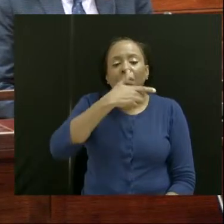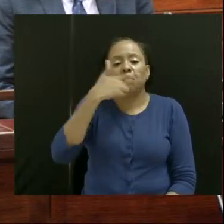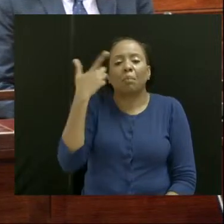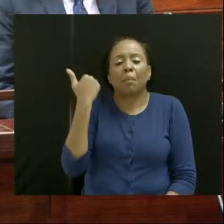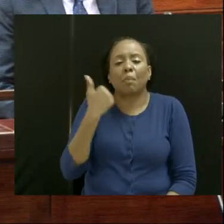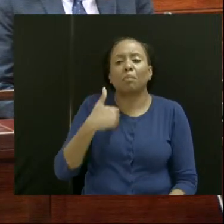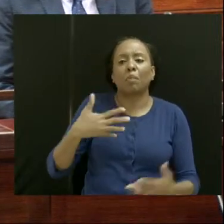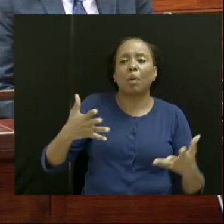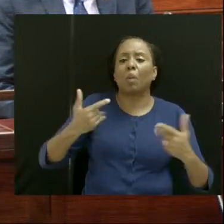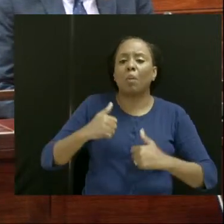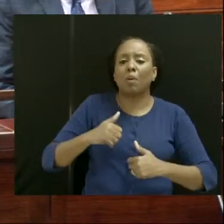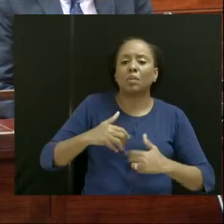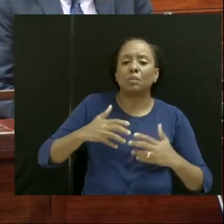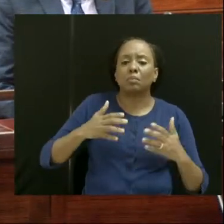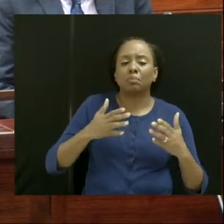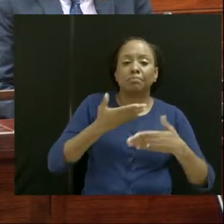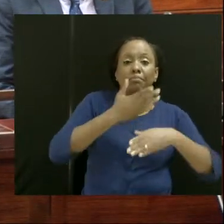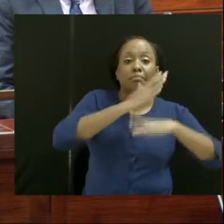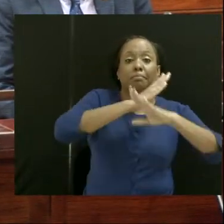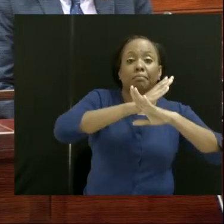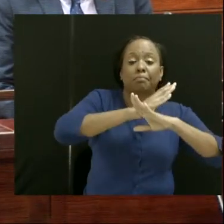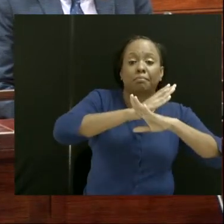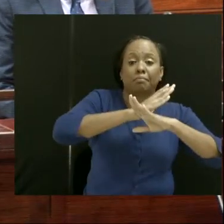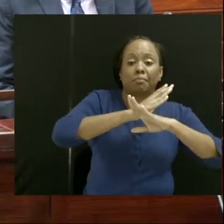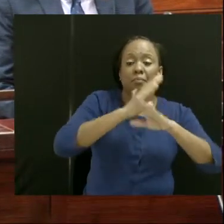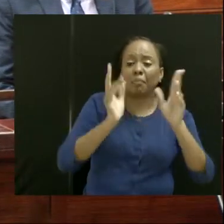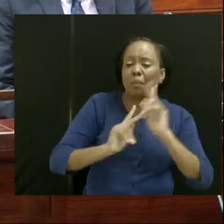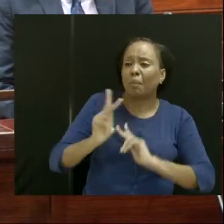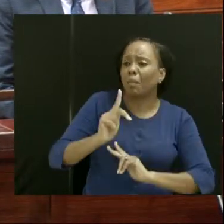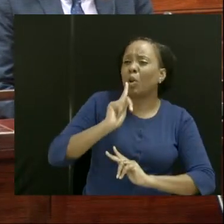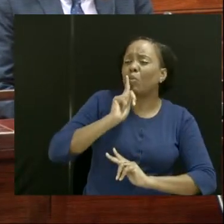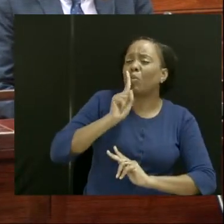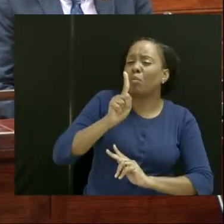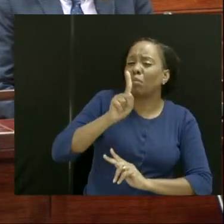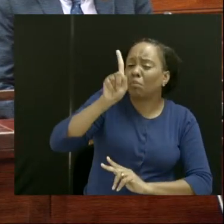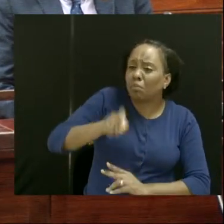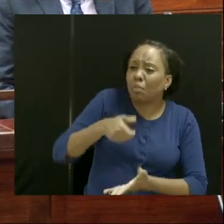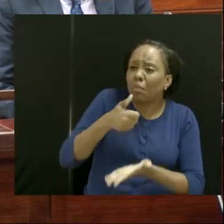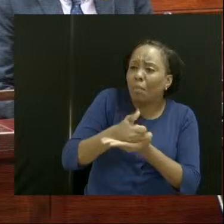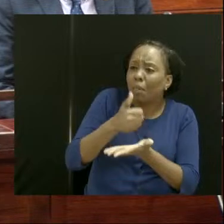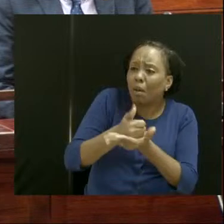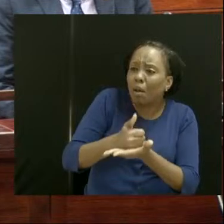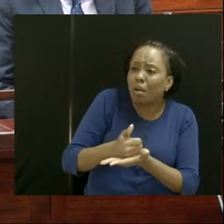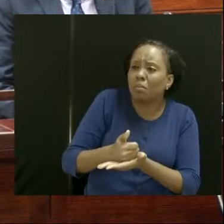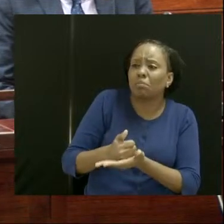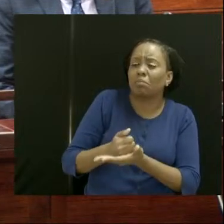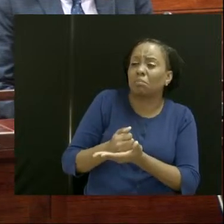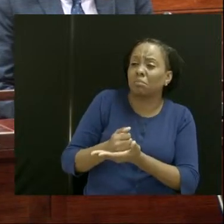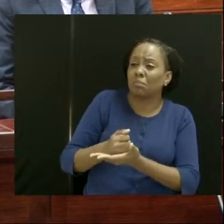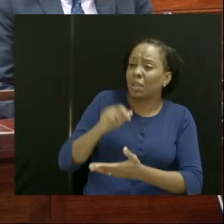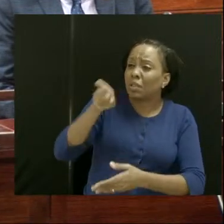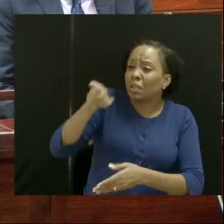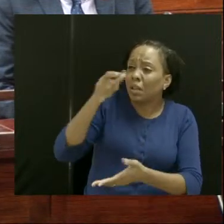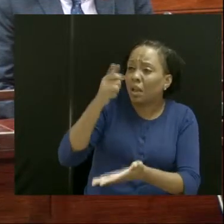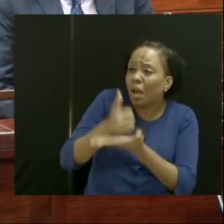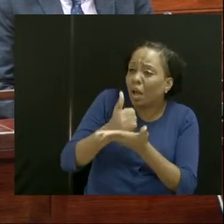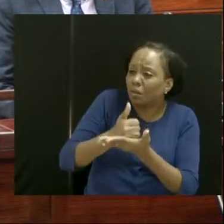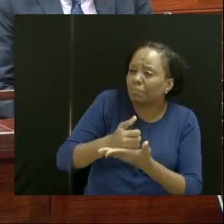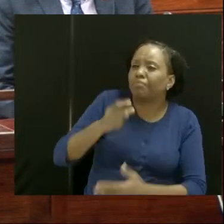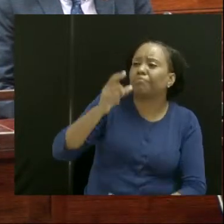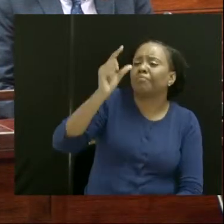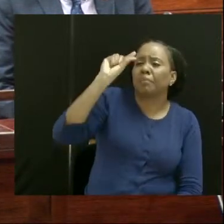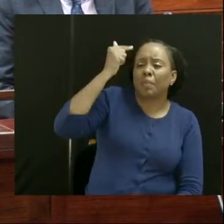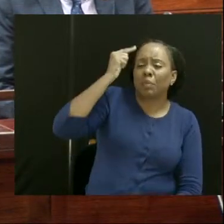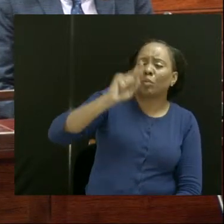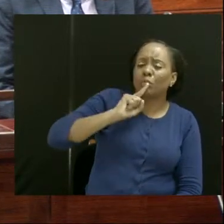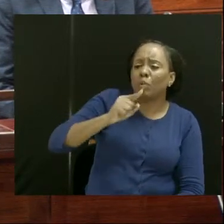included the intention to protect the most vulnerable at all costs, and to have government